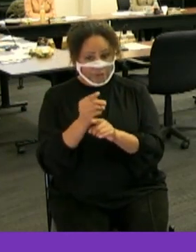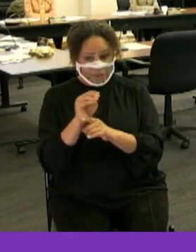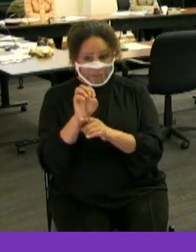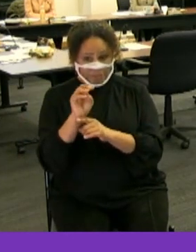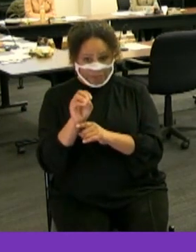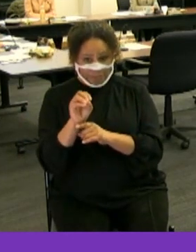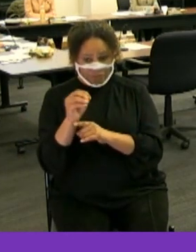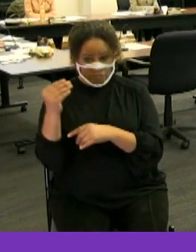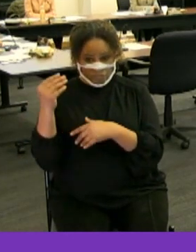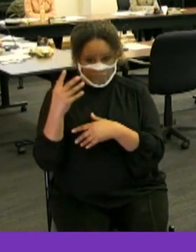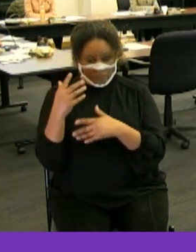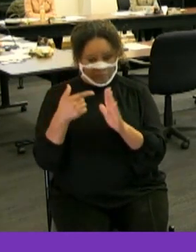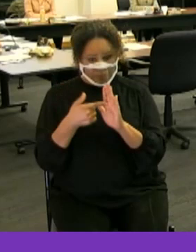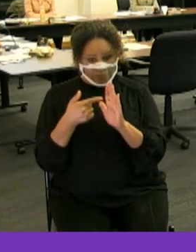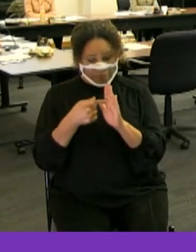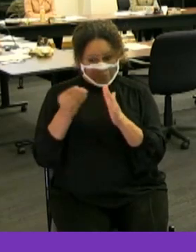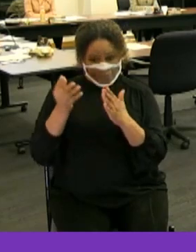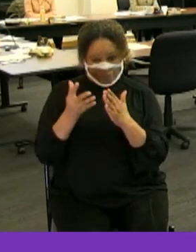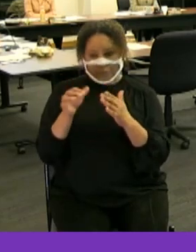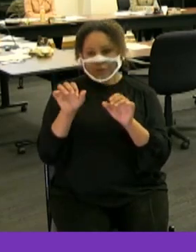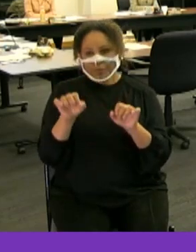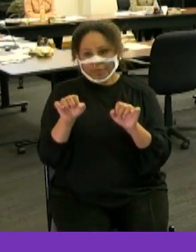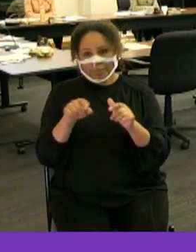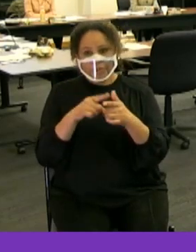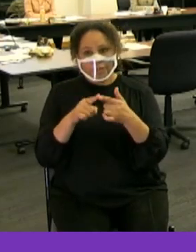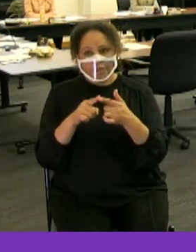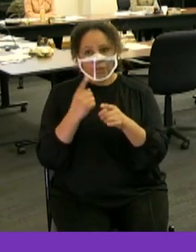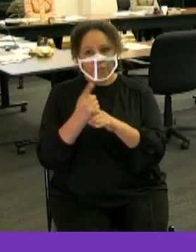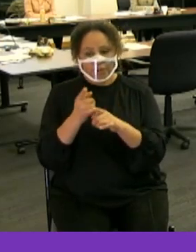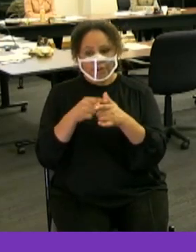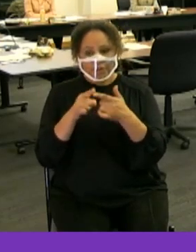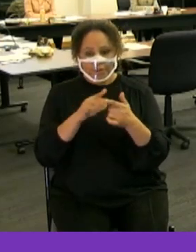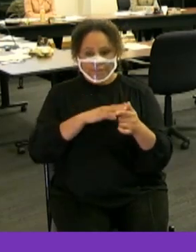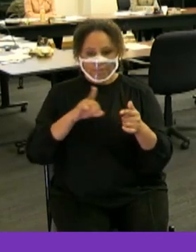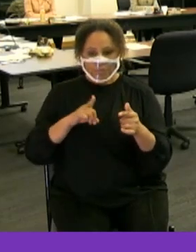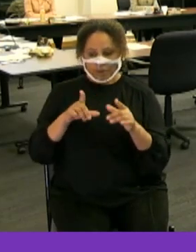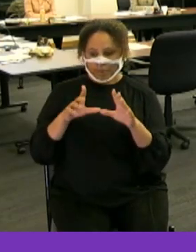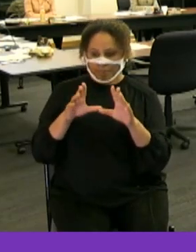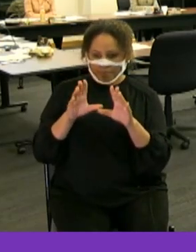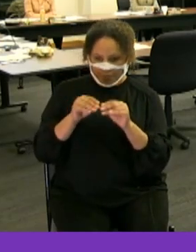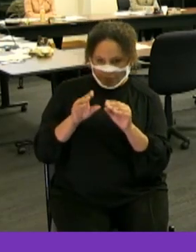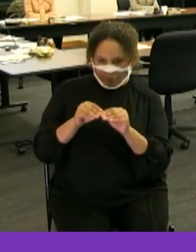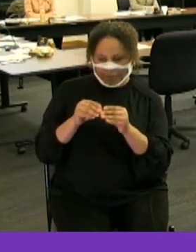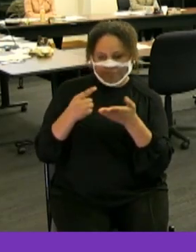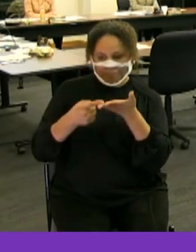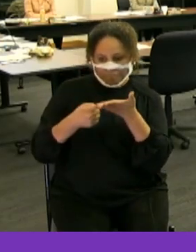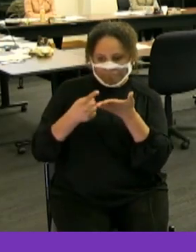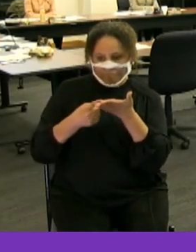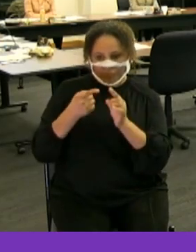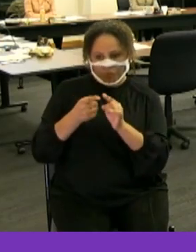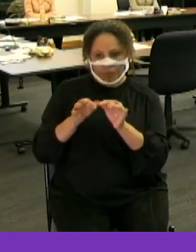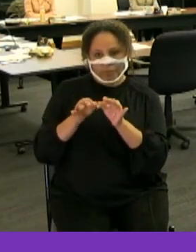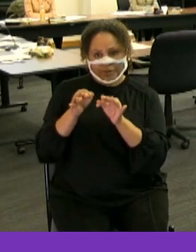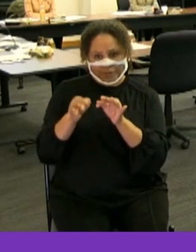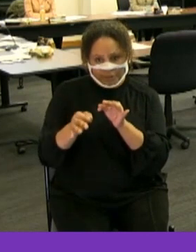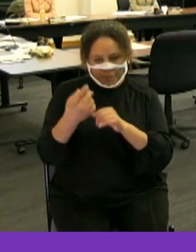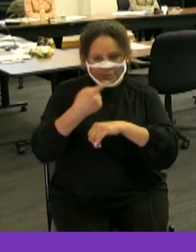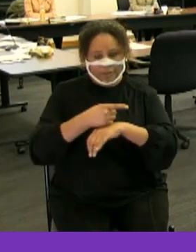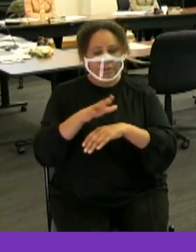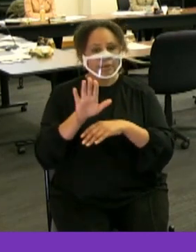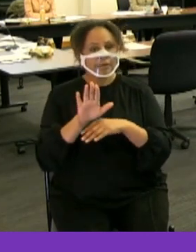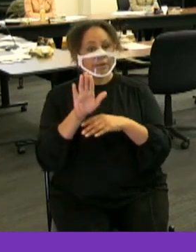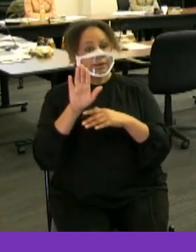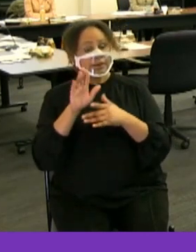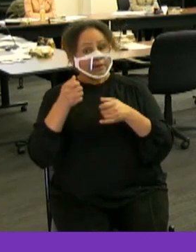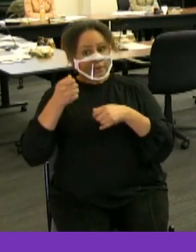from Dr. Farmer? Potentially, right, and then we would come to the board to extend if needed. Okay. In the judge's order, everything